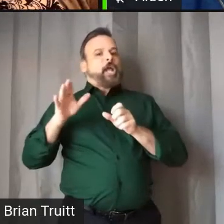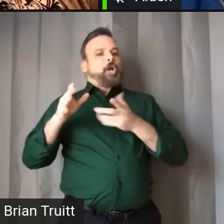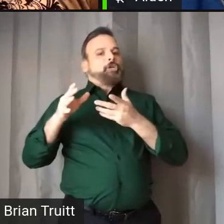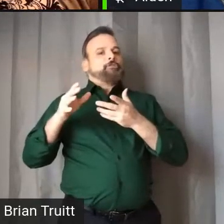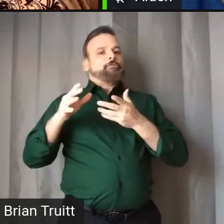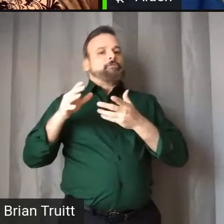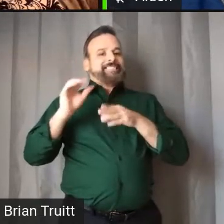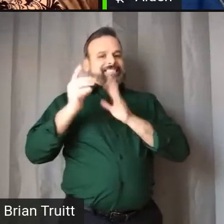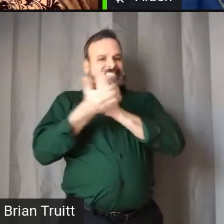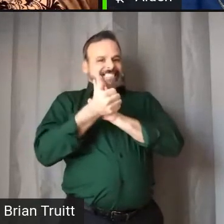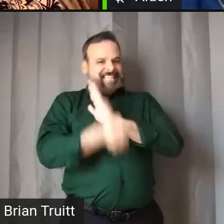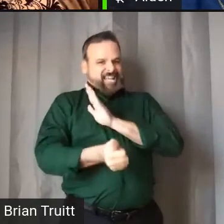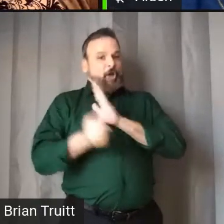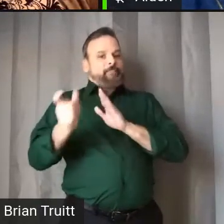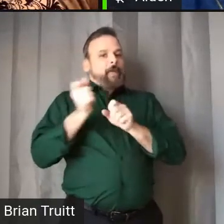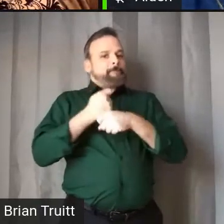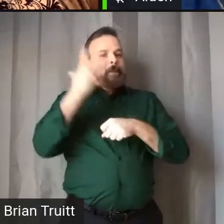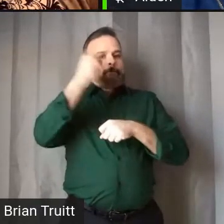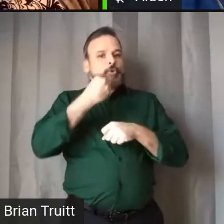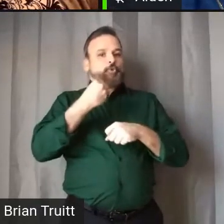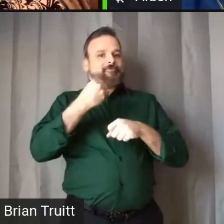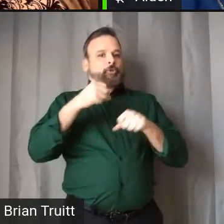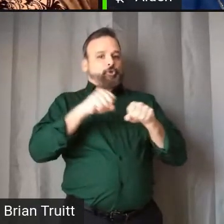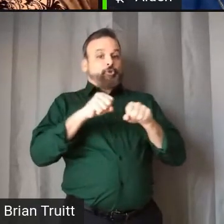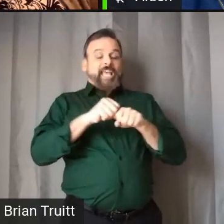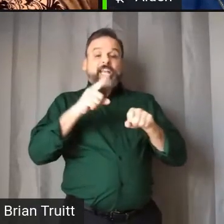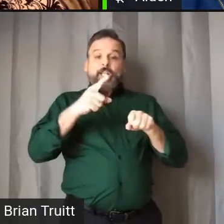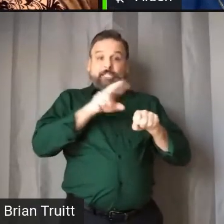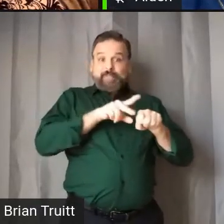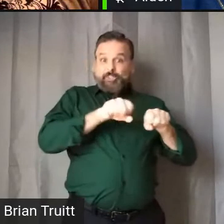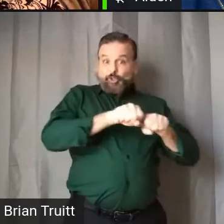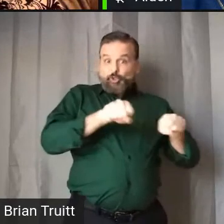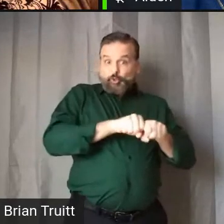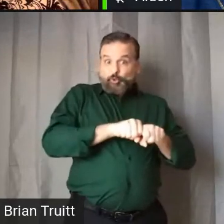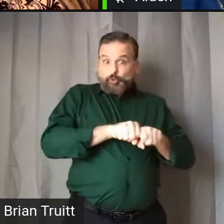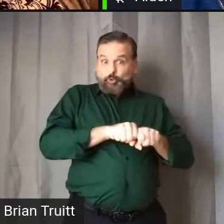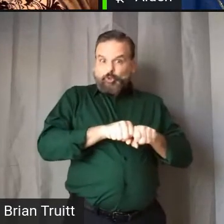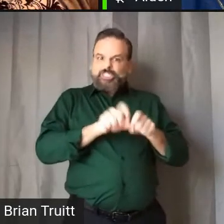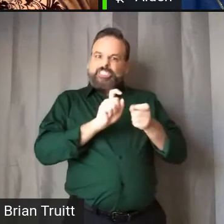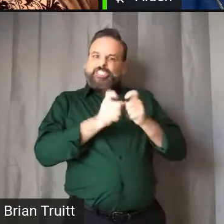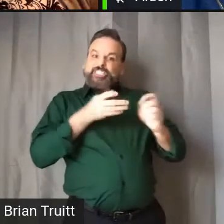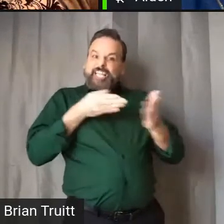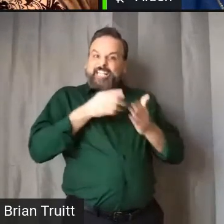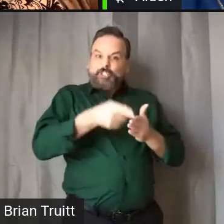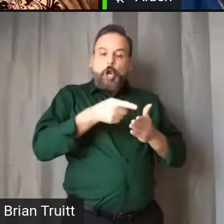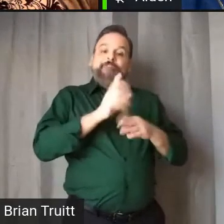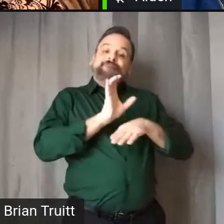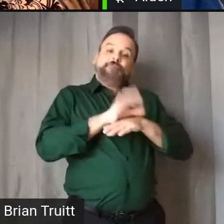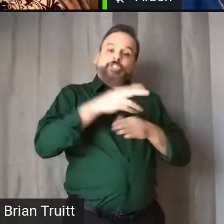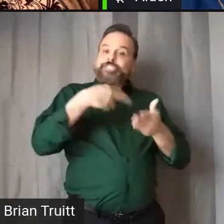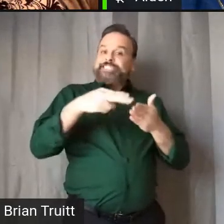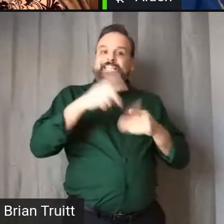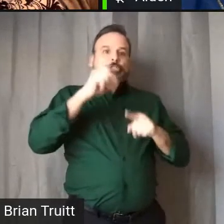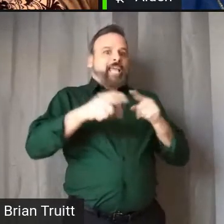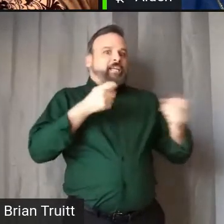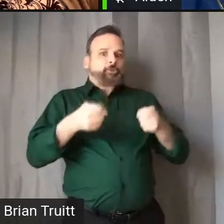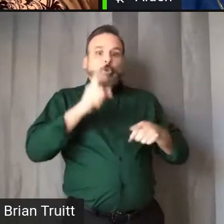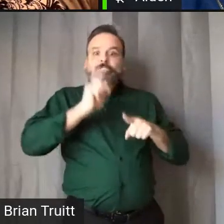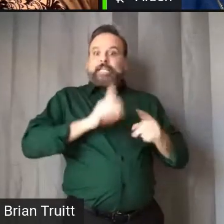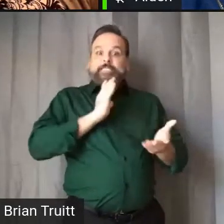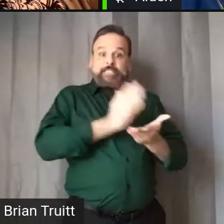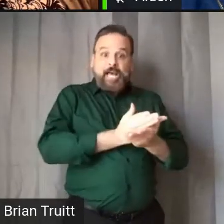idea of having a pair of them turn against her and make her dance uncontrollably and make her dance in a way that she can't stop. There's